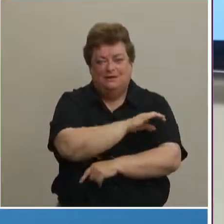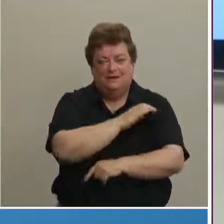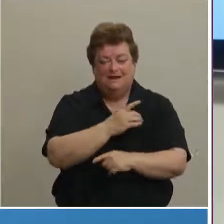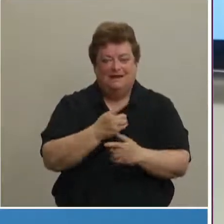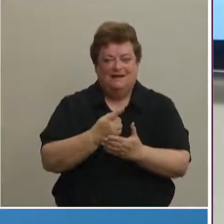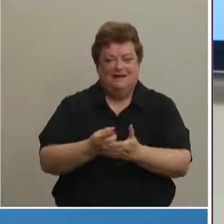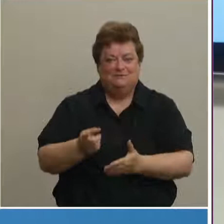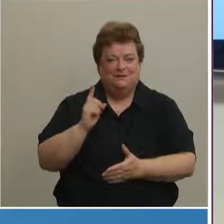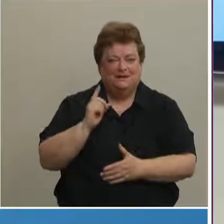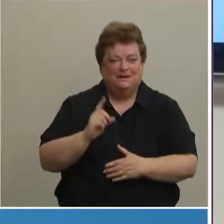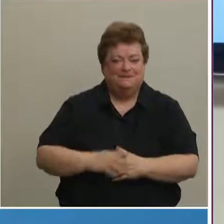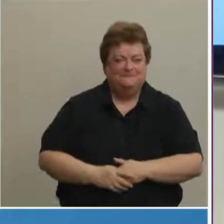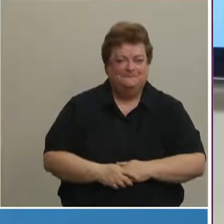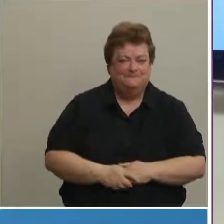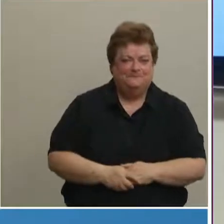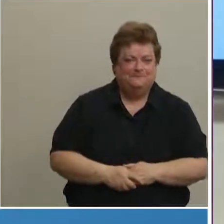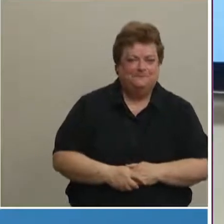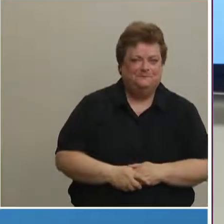Combs?